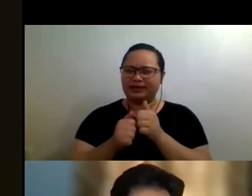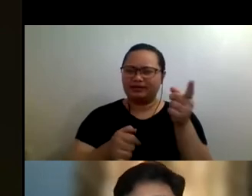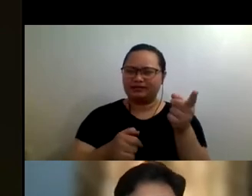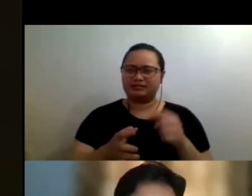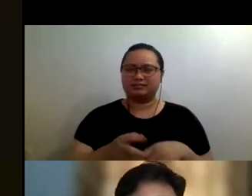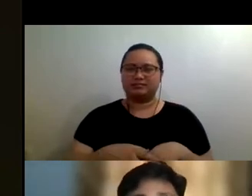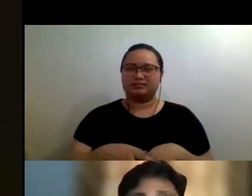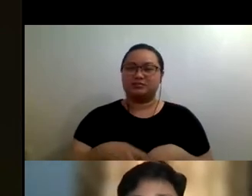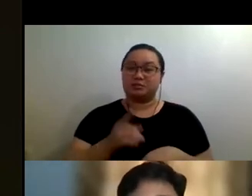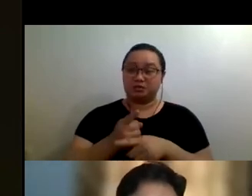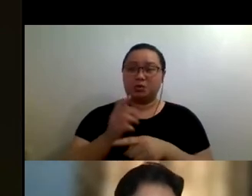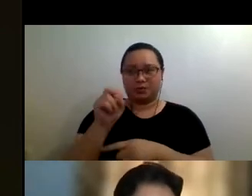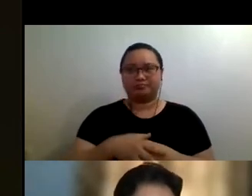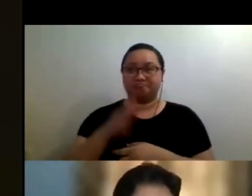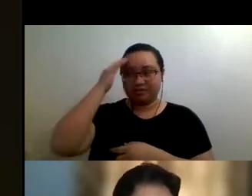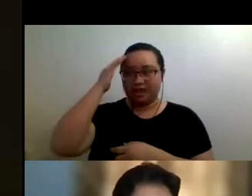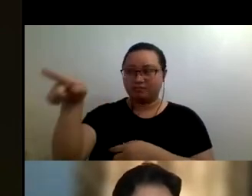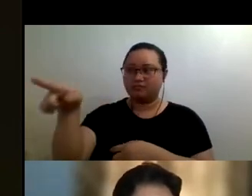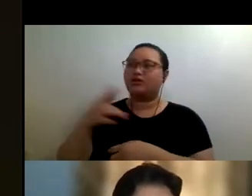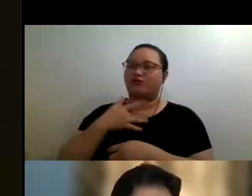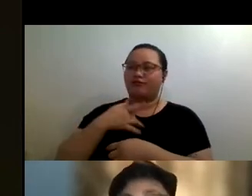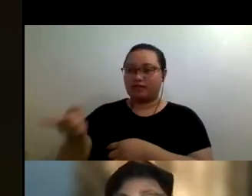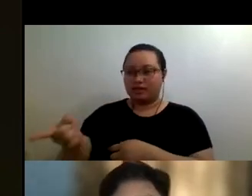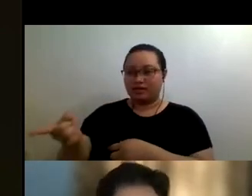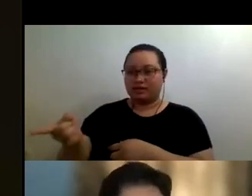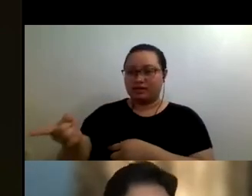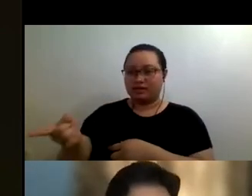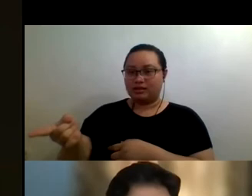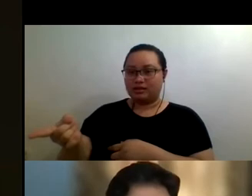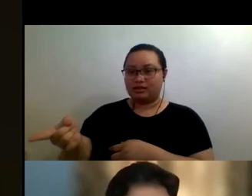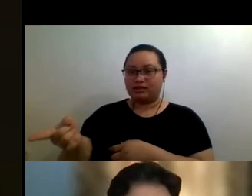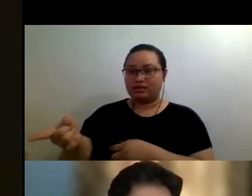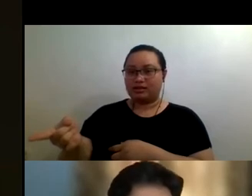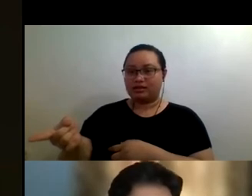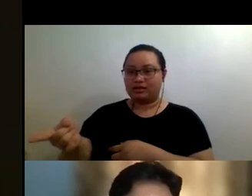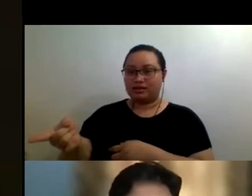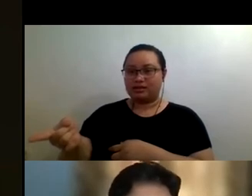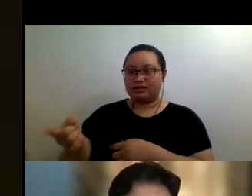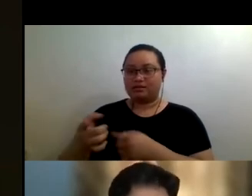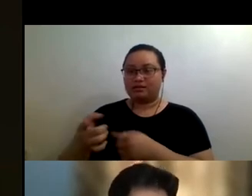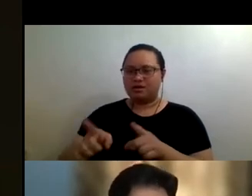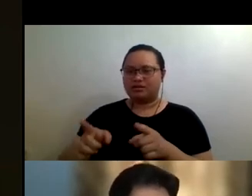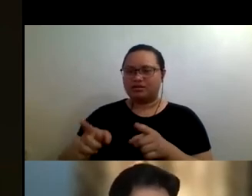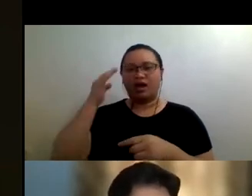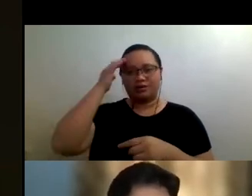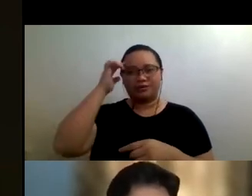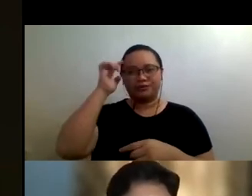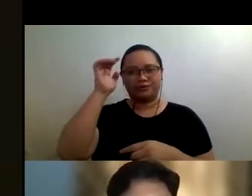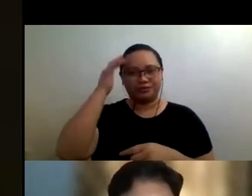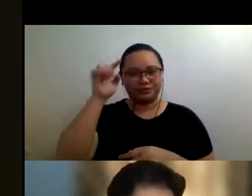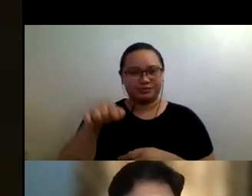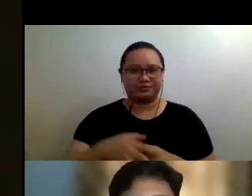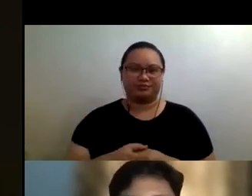We may know how someone feels, but I know that you know this. I know that you know this. Ang